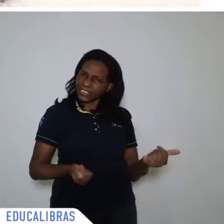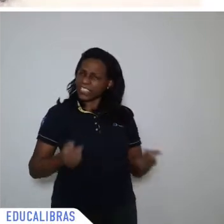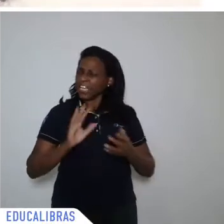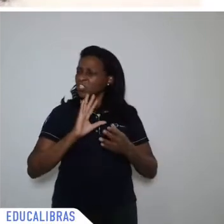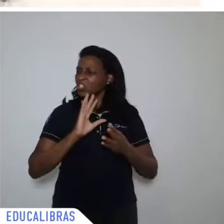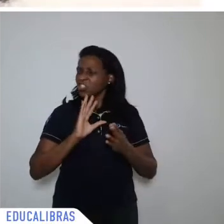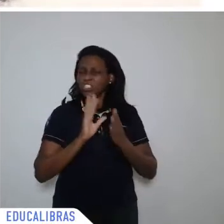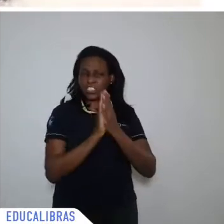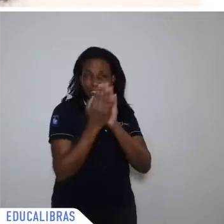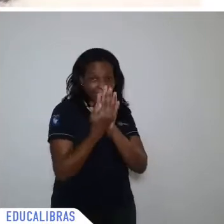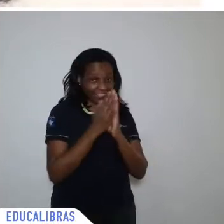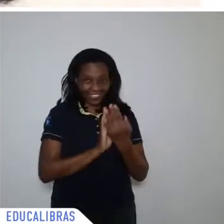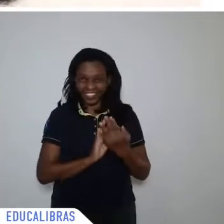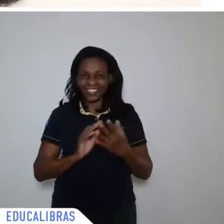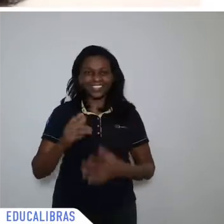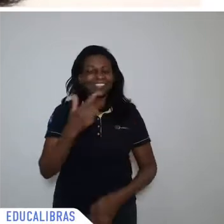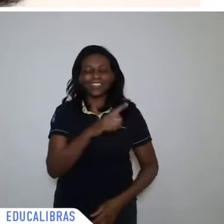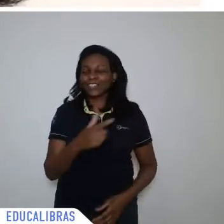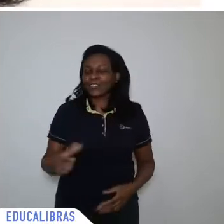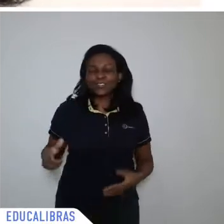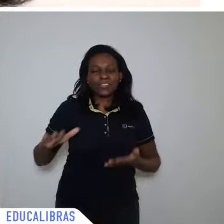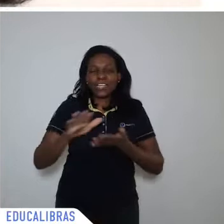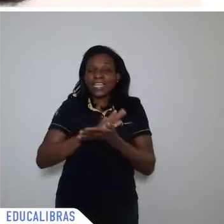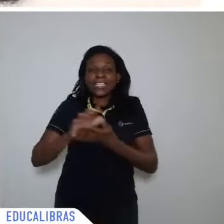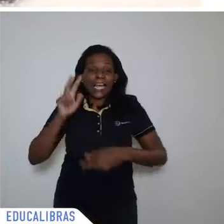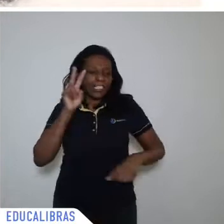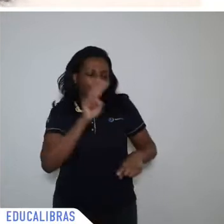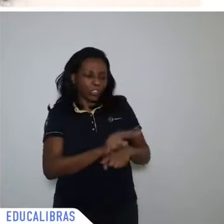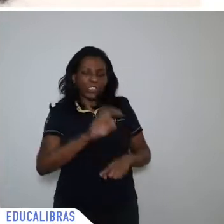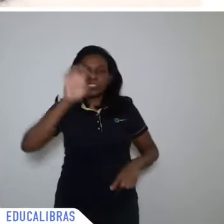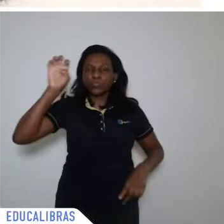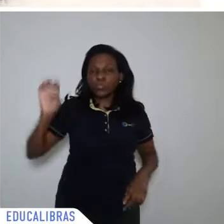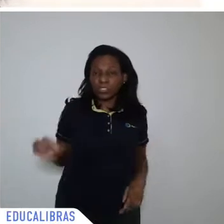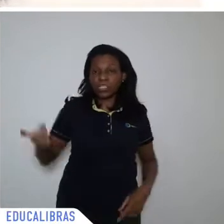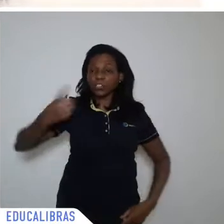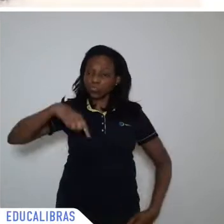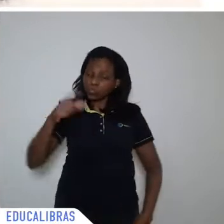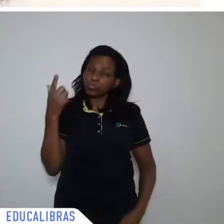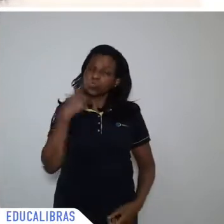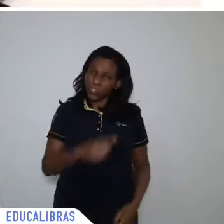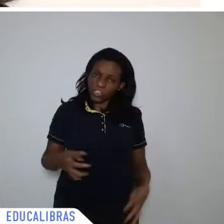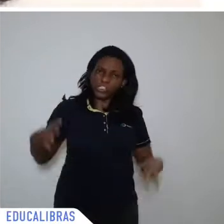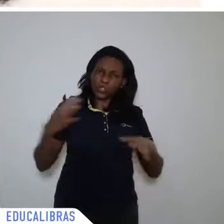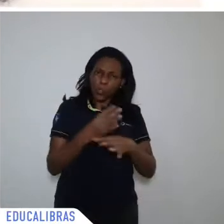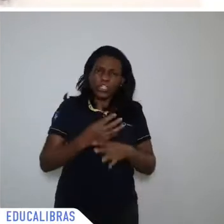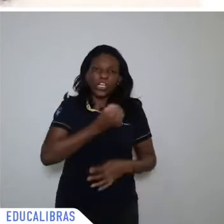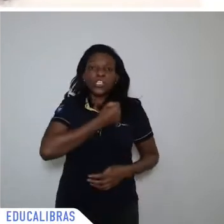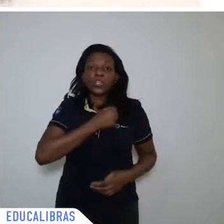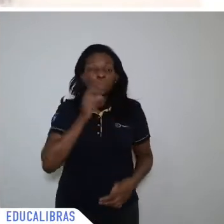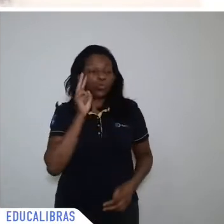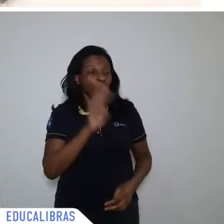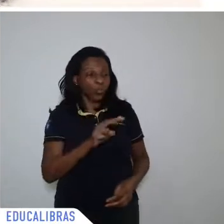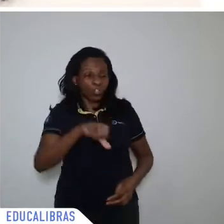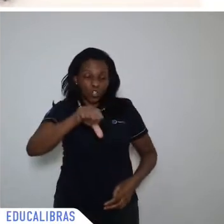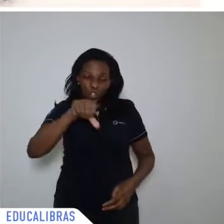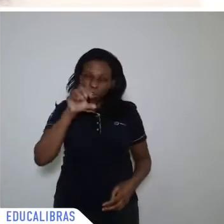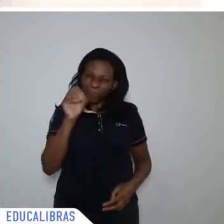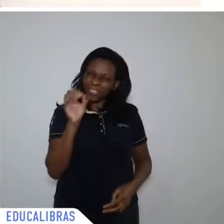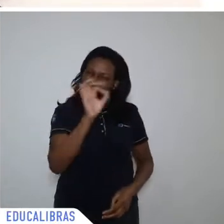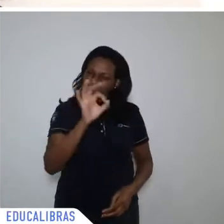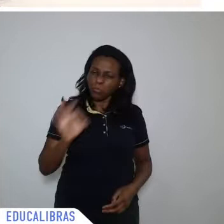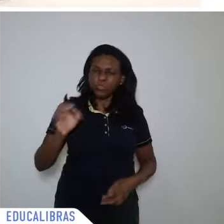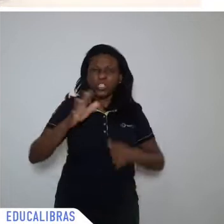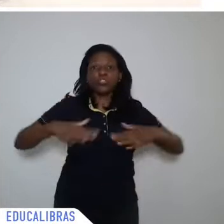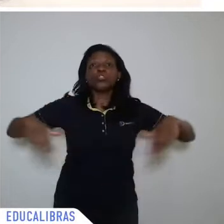taboos, and considering how kids are generated, especially for trans kids who have no protection from